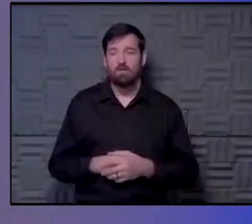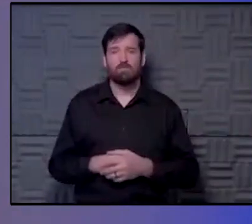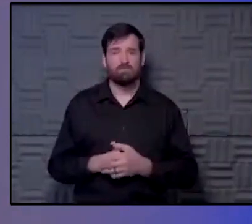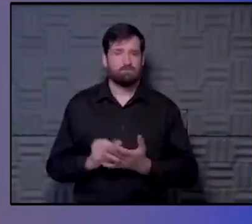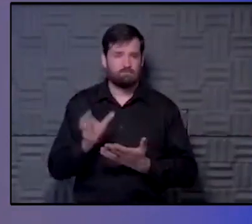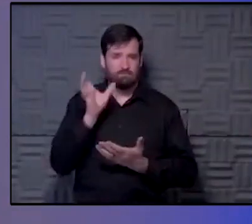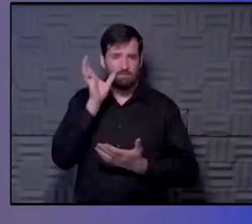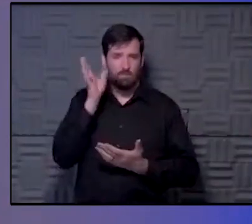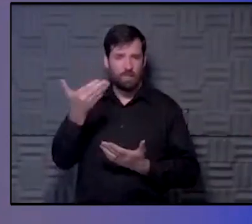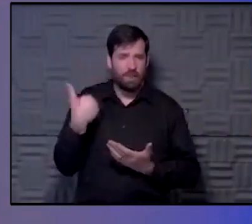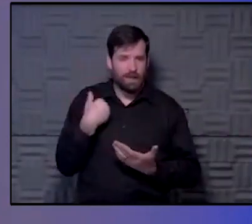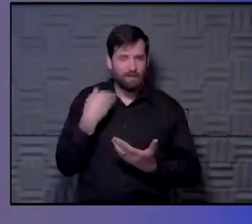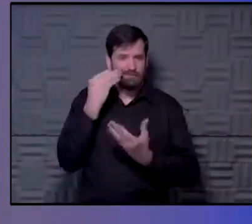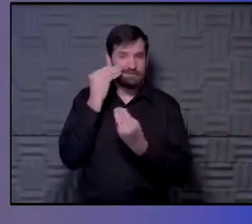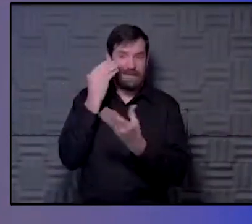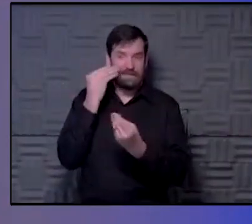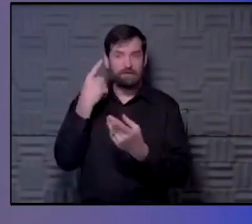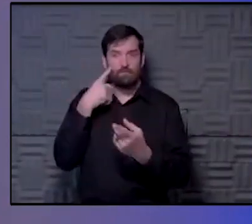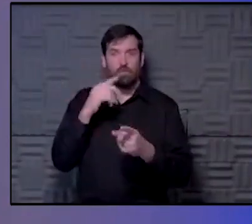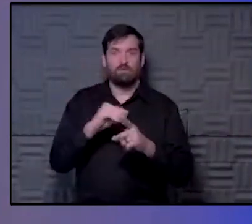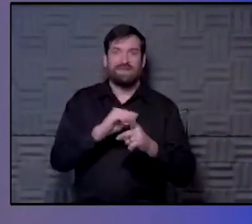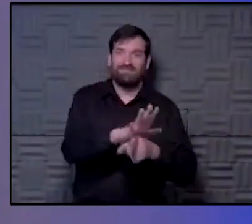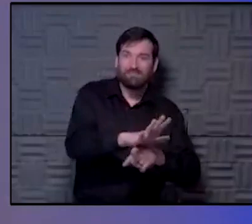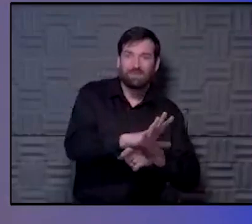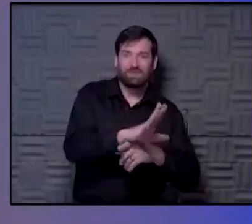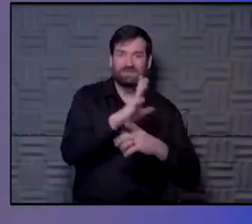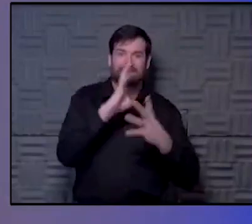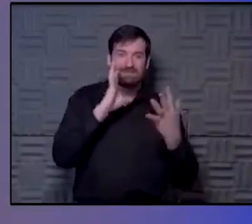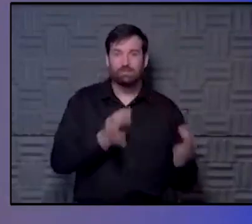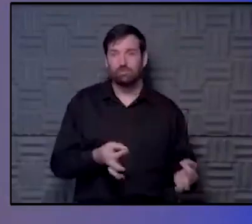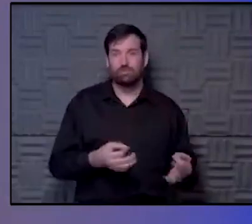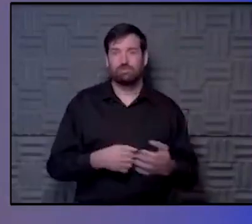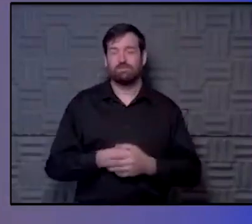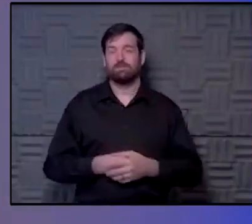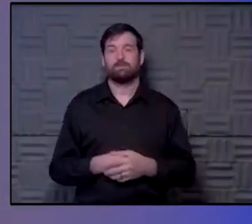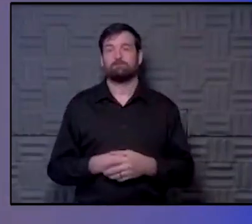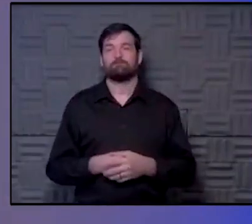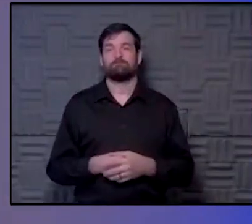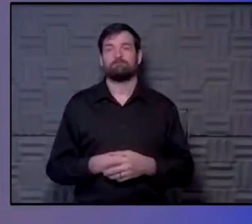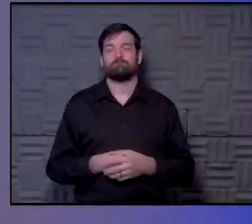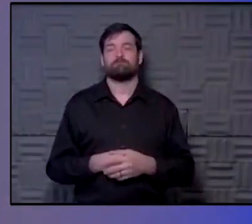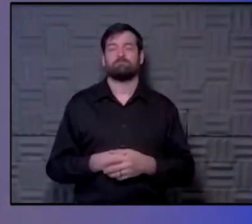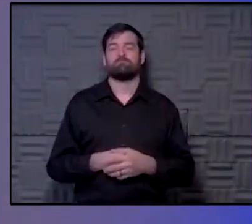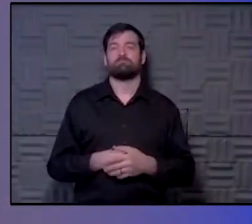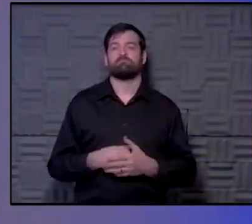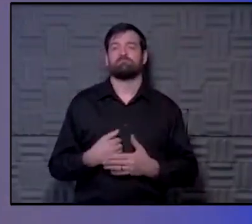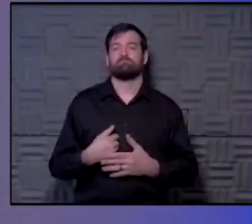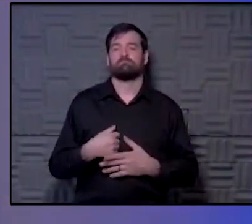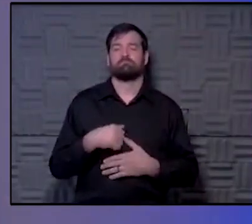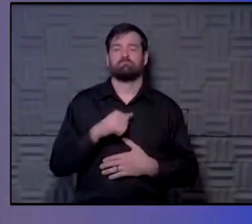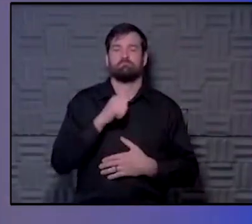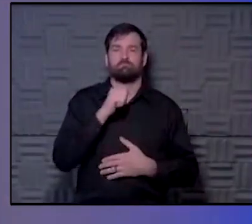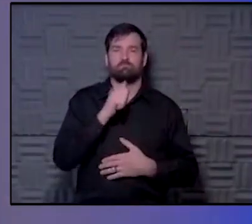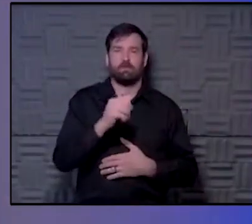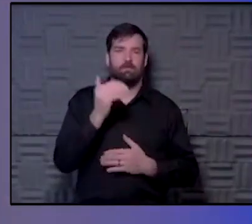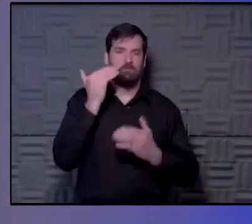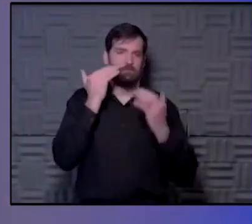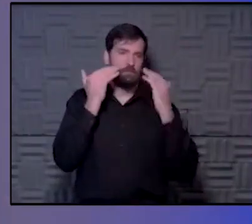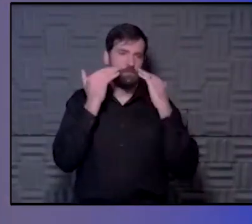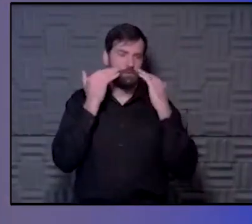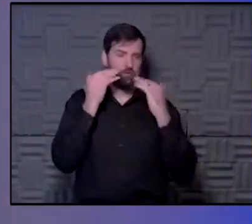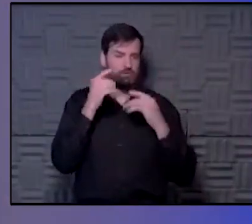data to influence decisions. So I guess I'm not that familiar about whether those